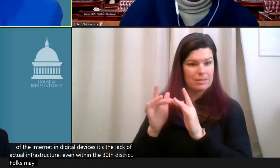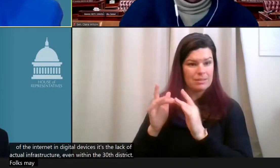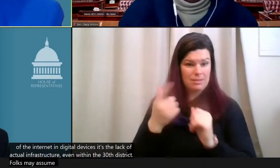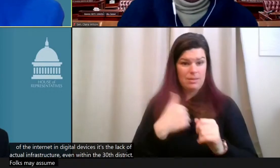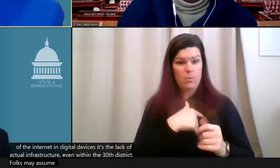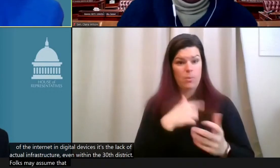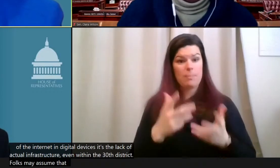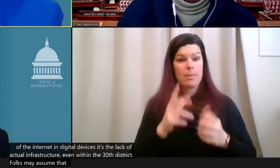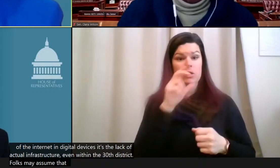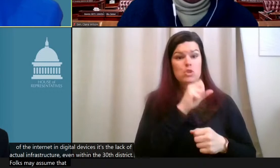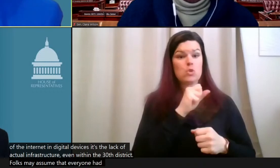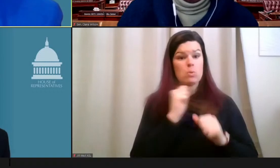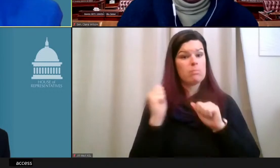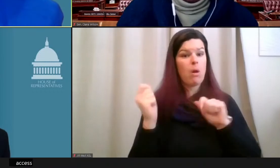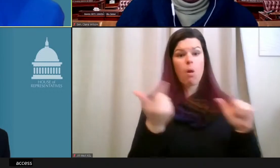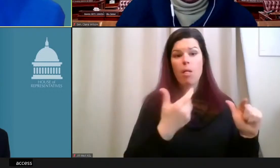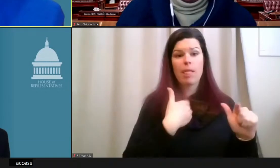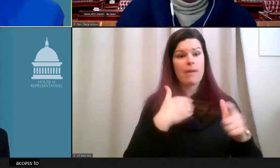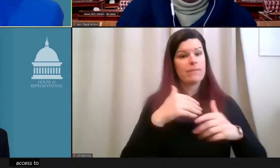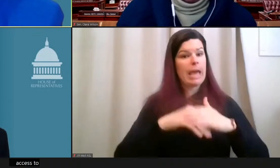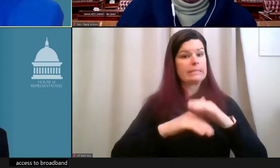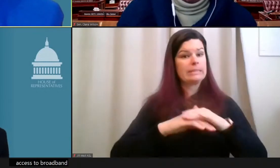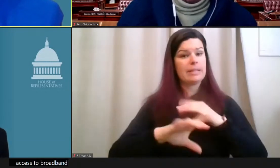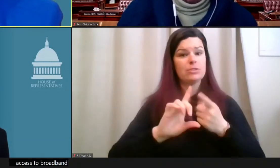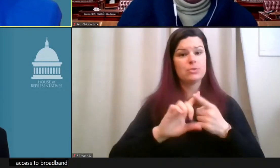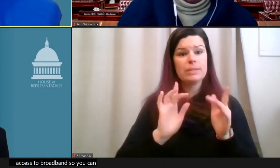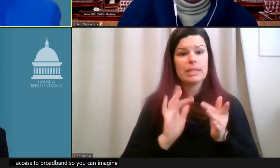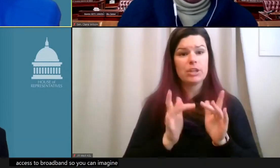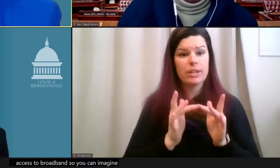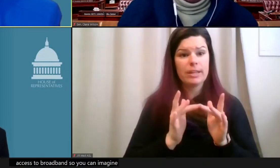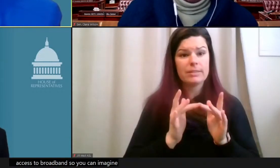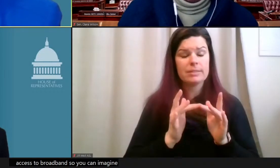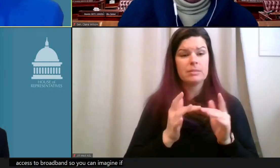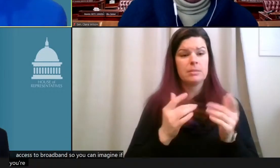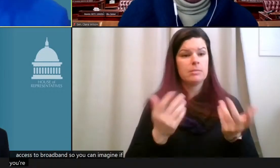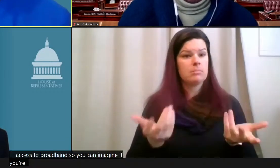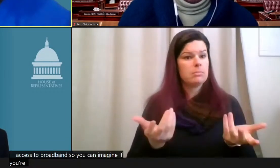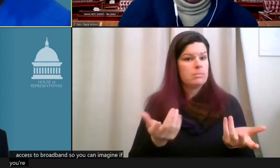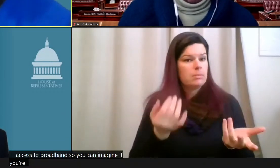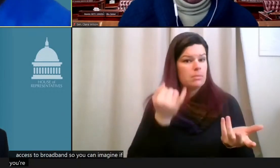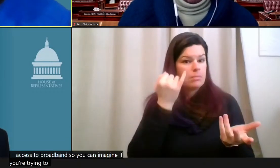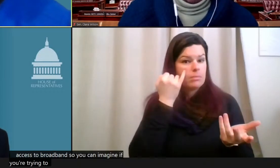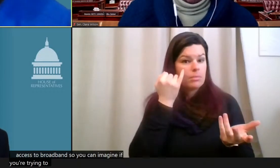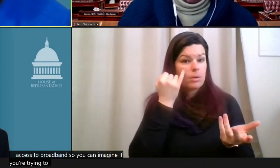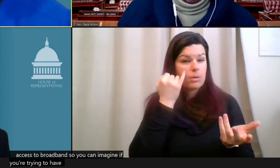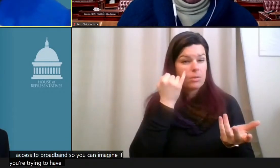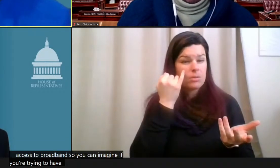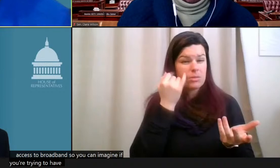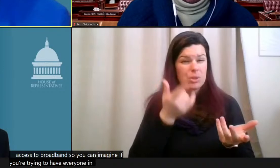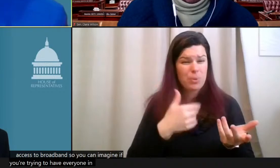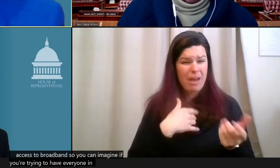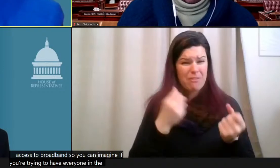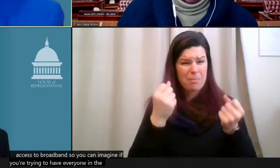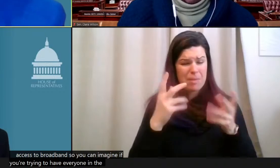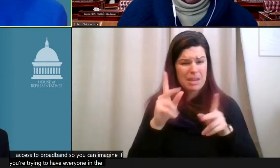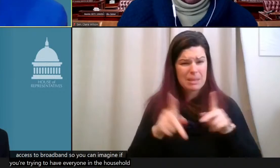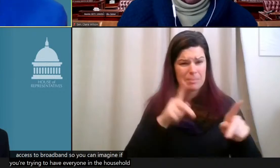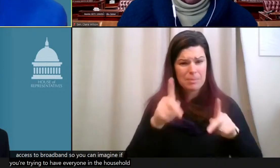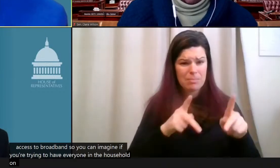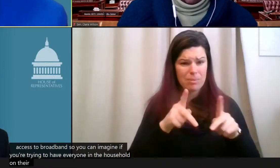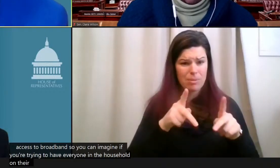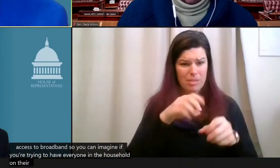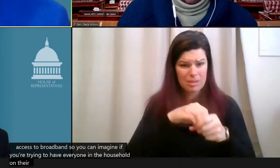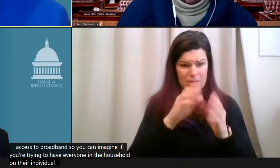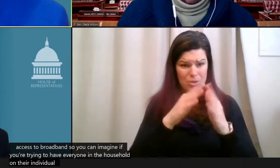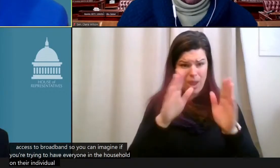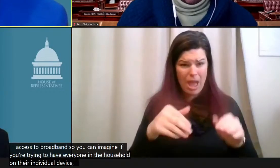access to broadband. So you can imagine if you're trying to have everyone in the household on their individual device,